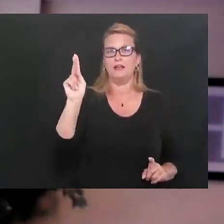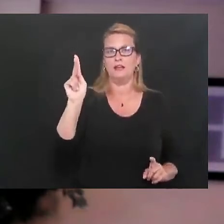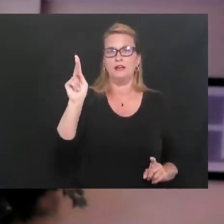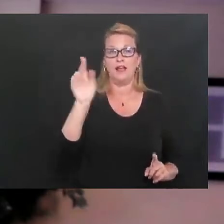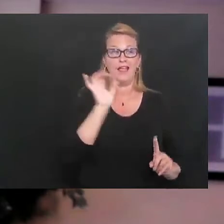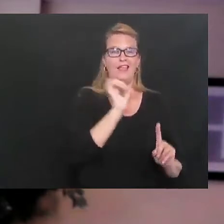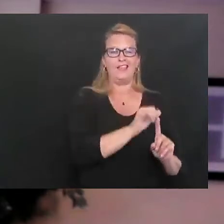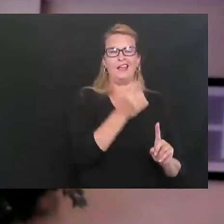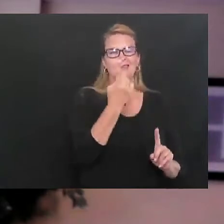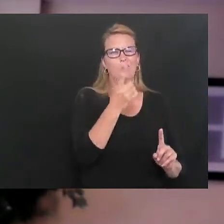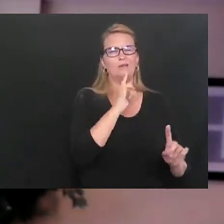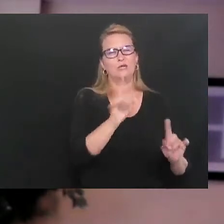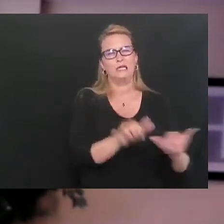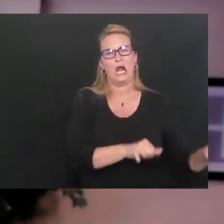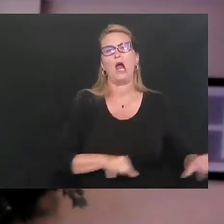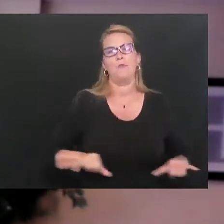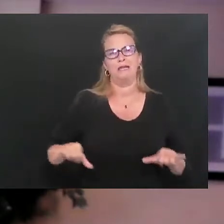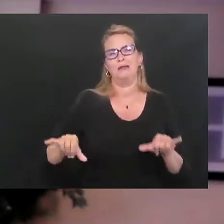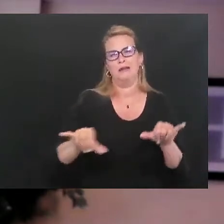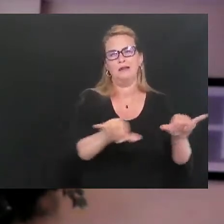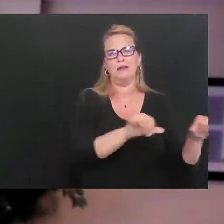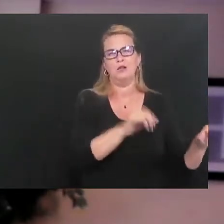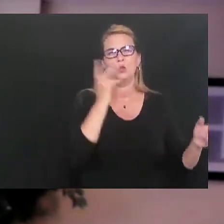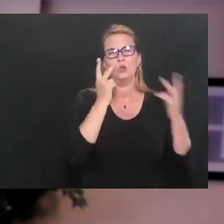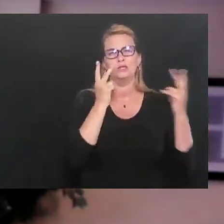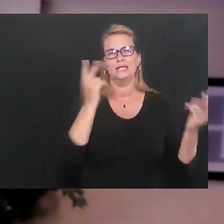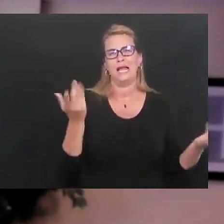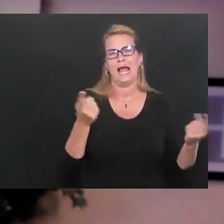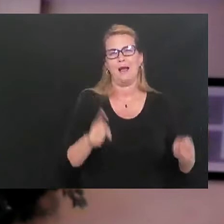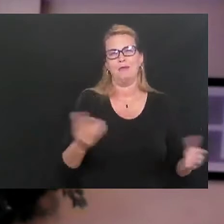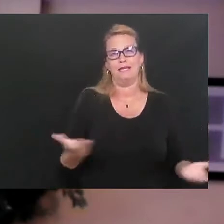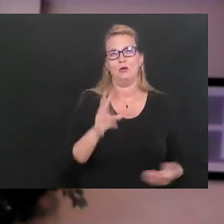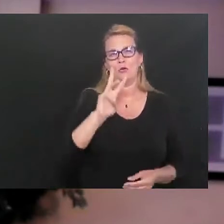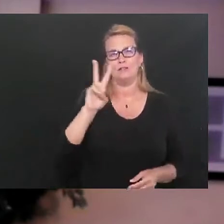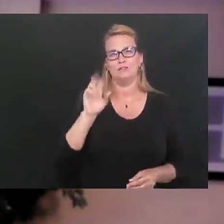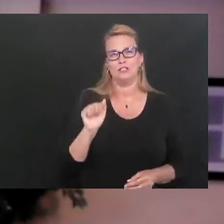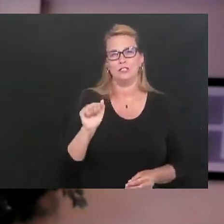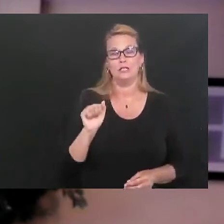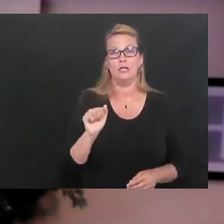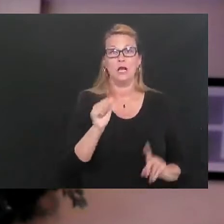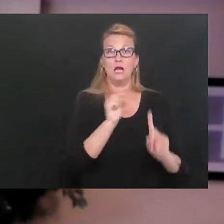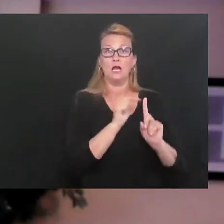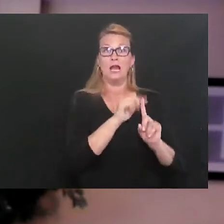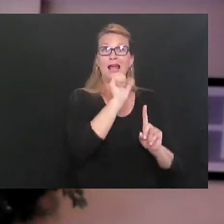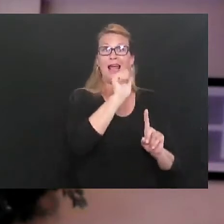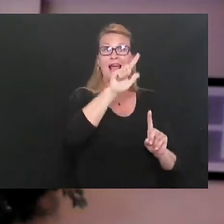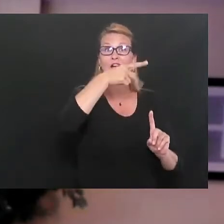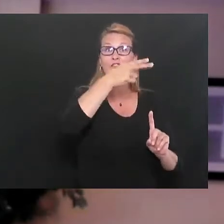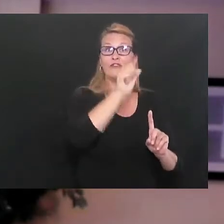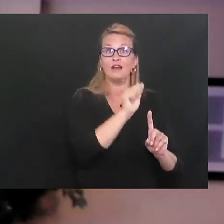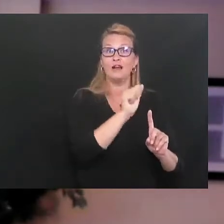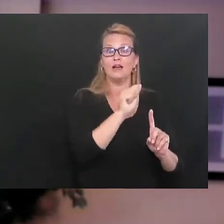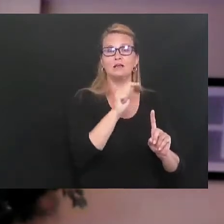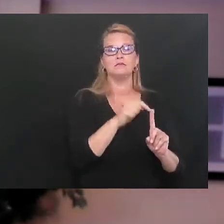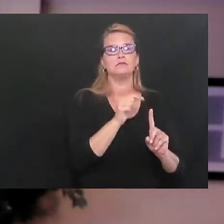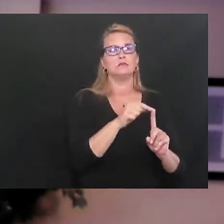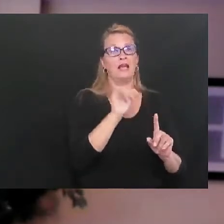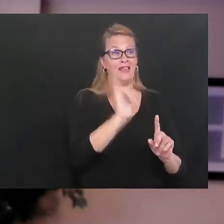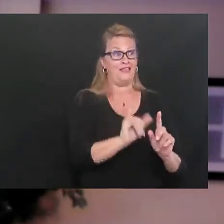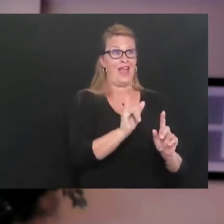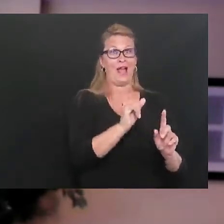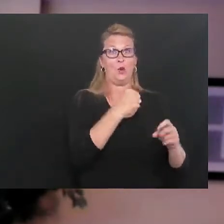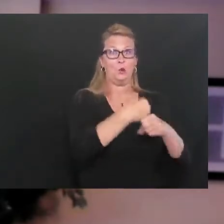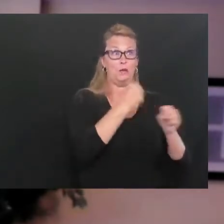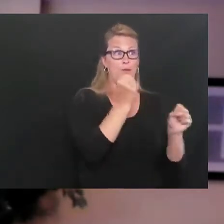most common variant in West Virginia right now, we see now that the reproductive value of